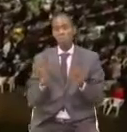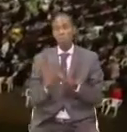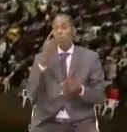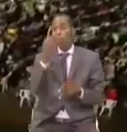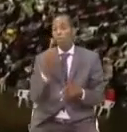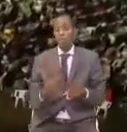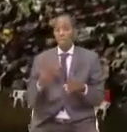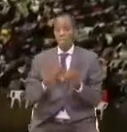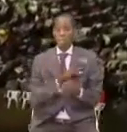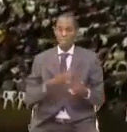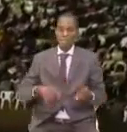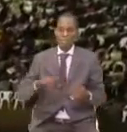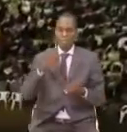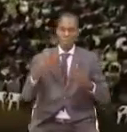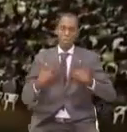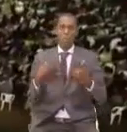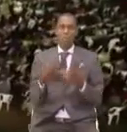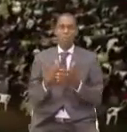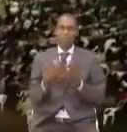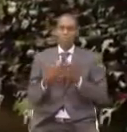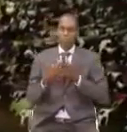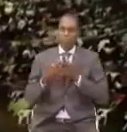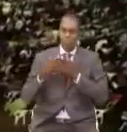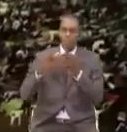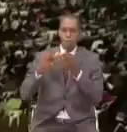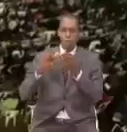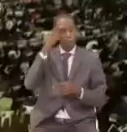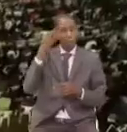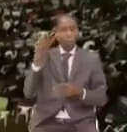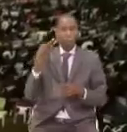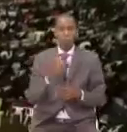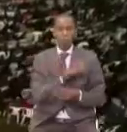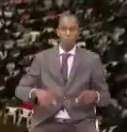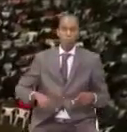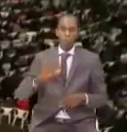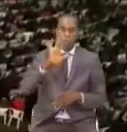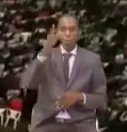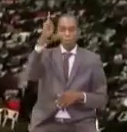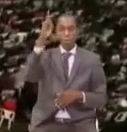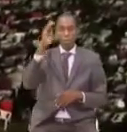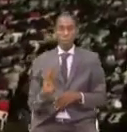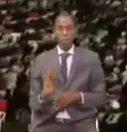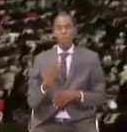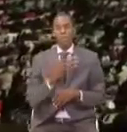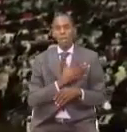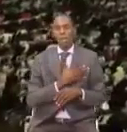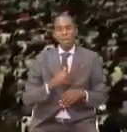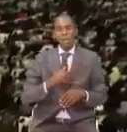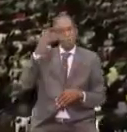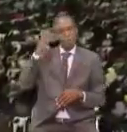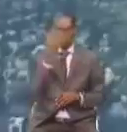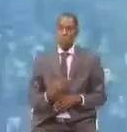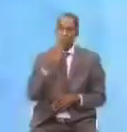You run unto him because of the Lord thy God, and for the Holy One of Israel, for